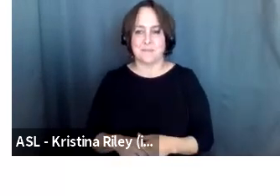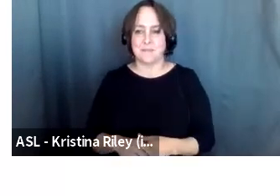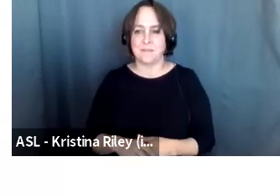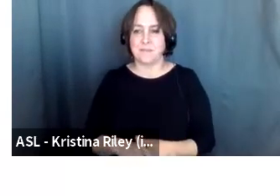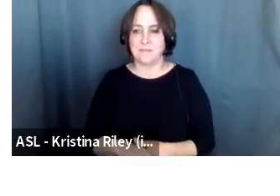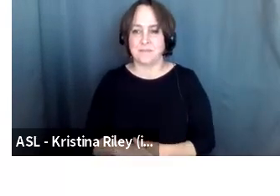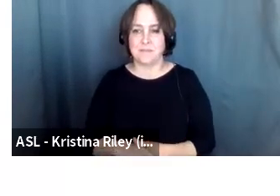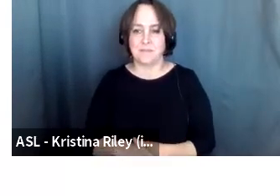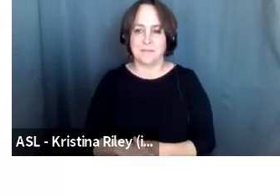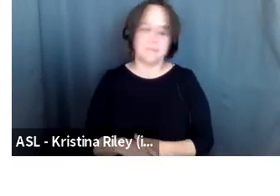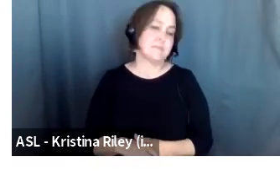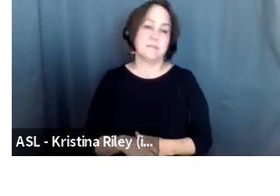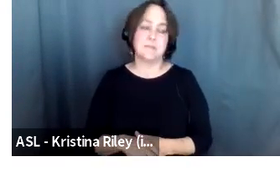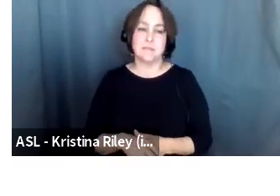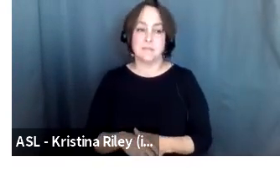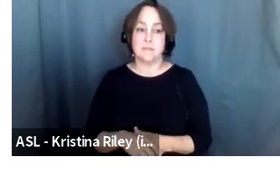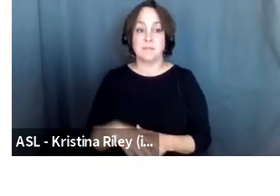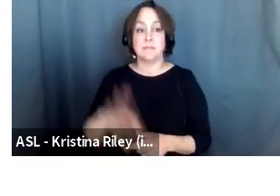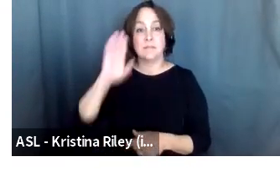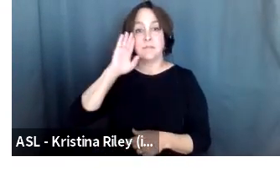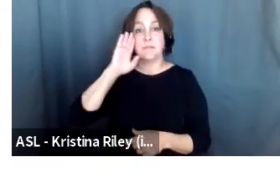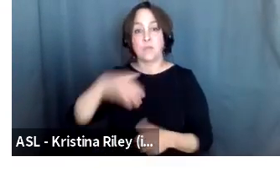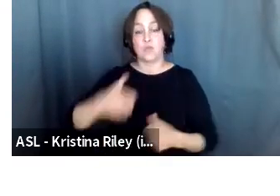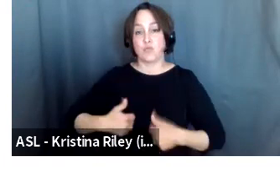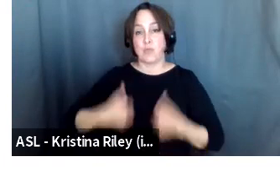As I mentioned, the residence hall is on